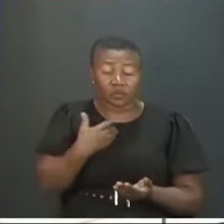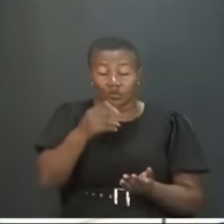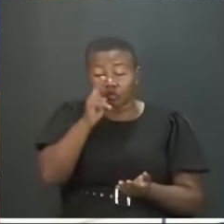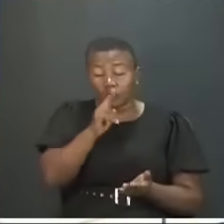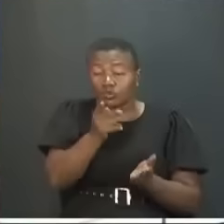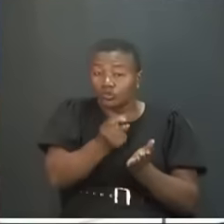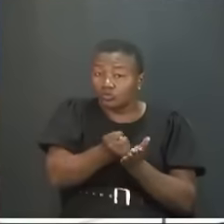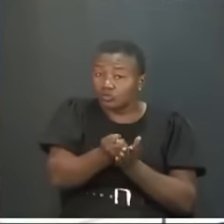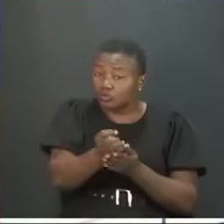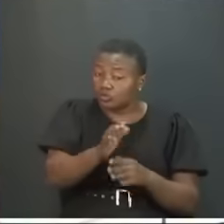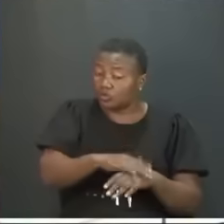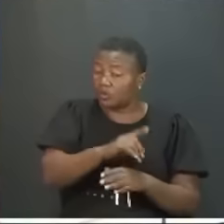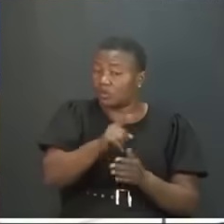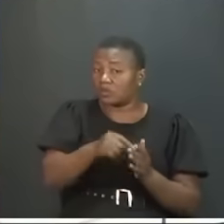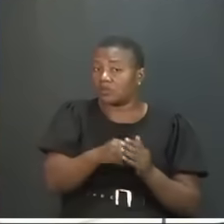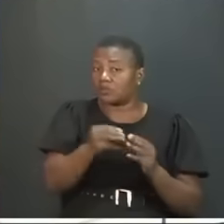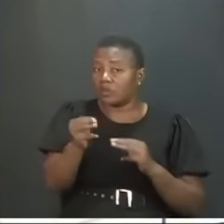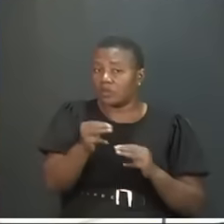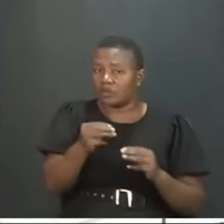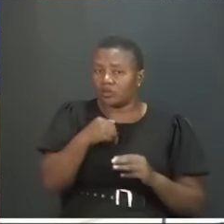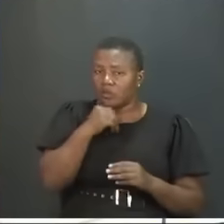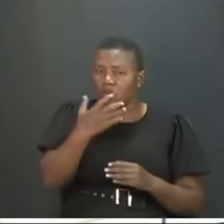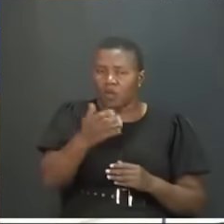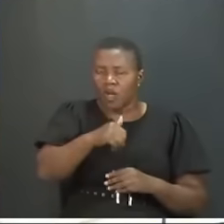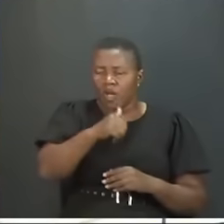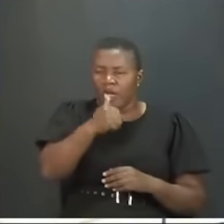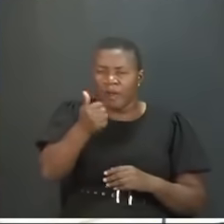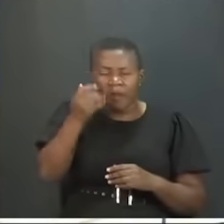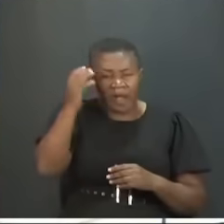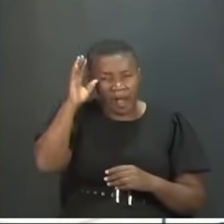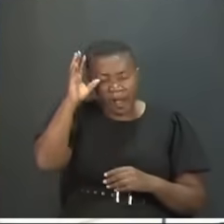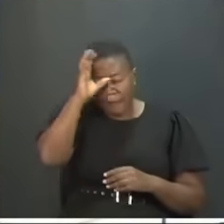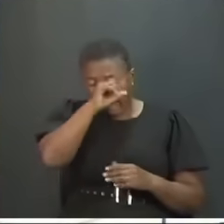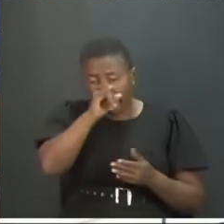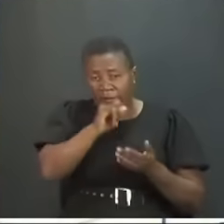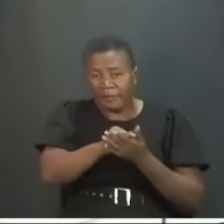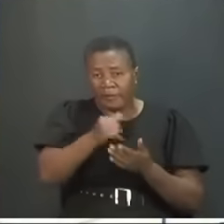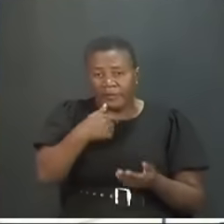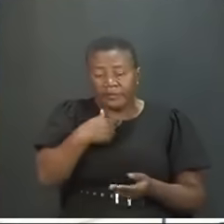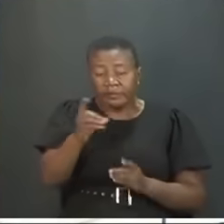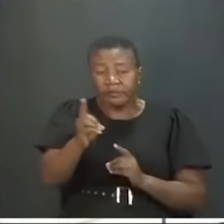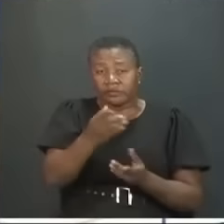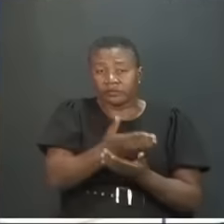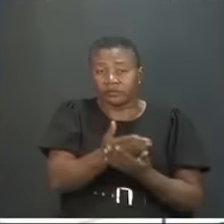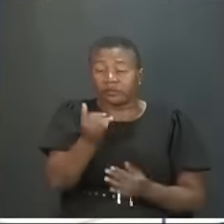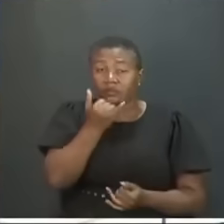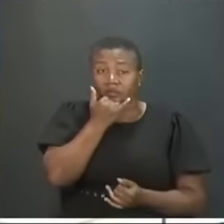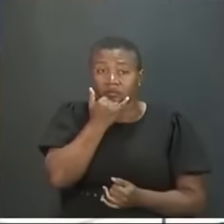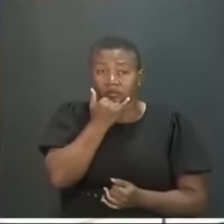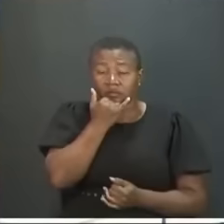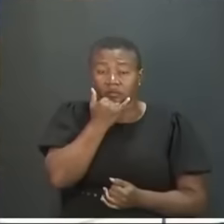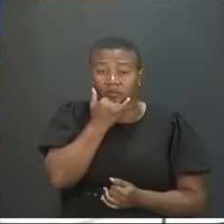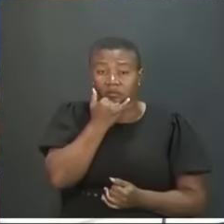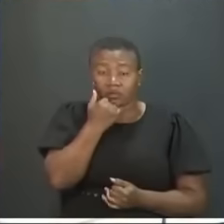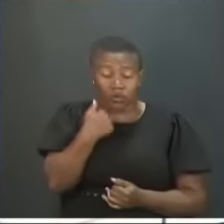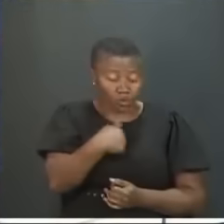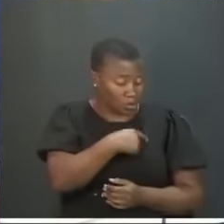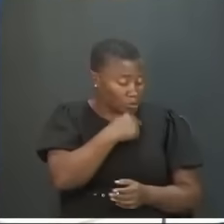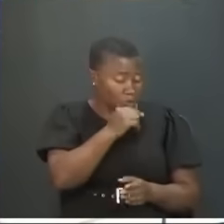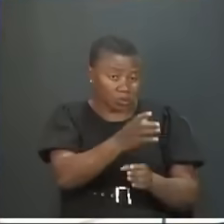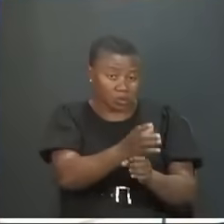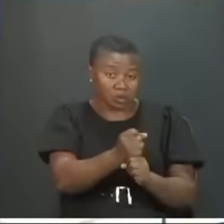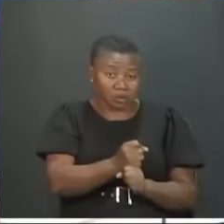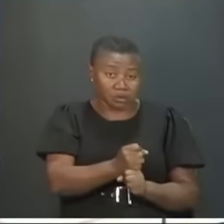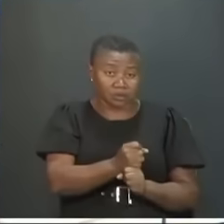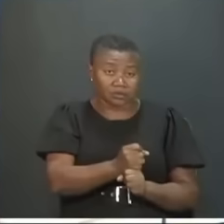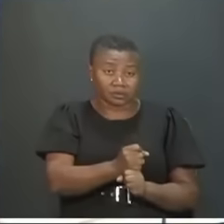and I wouldn't want any impression to be created that I did something wrong. We don't have it. It is now that you